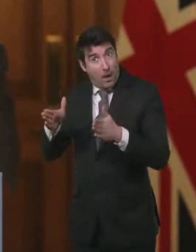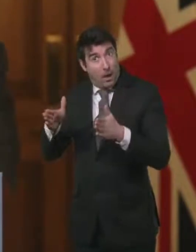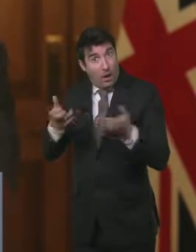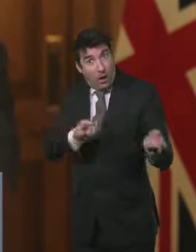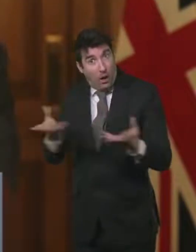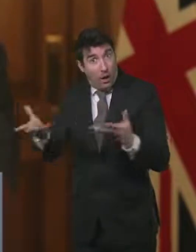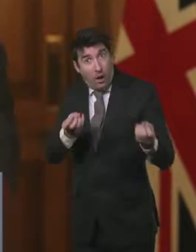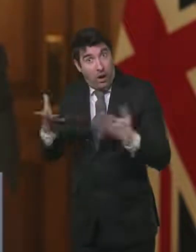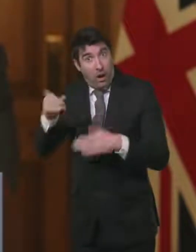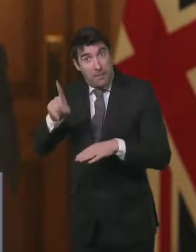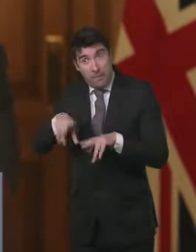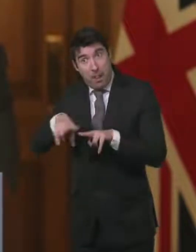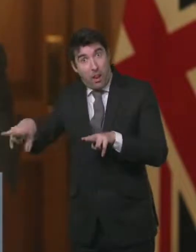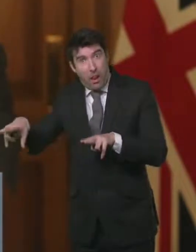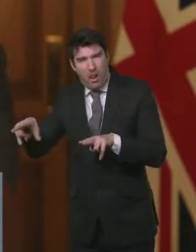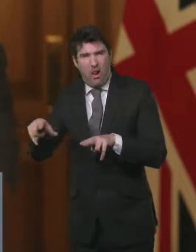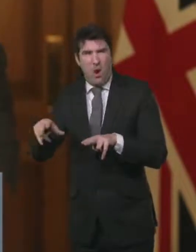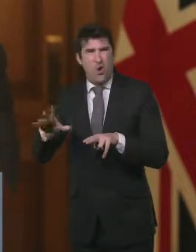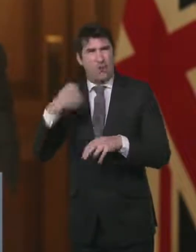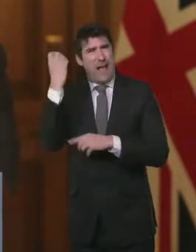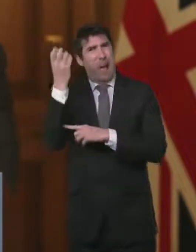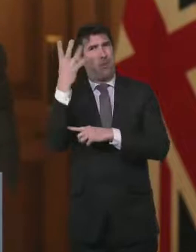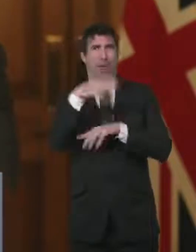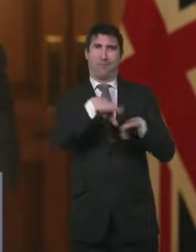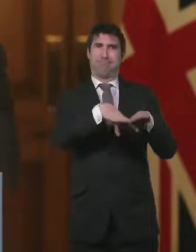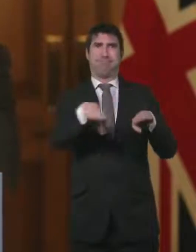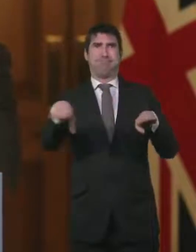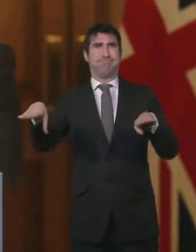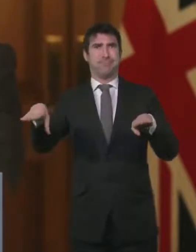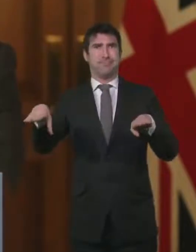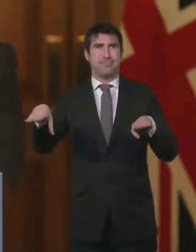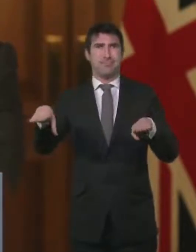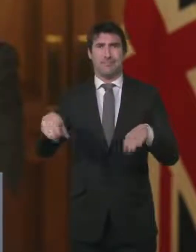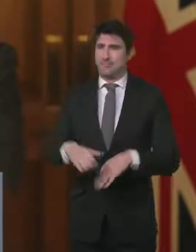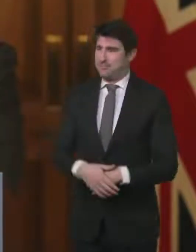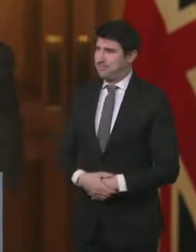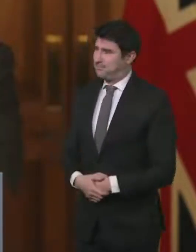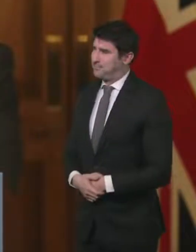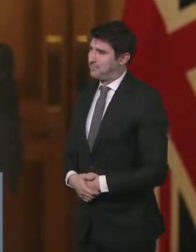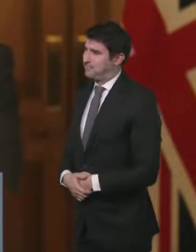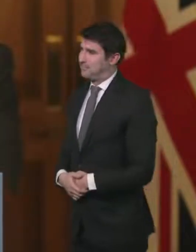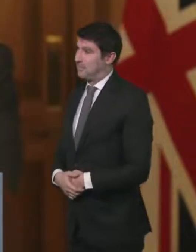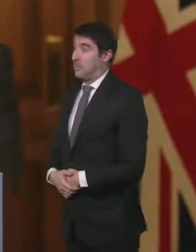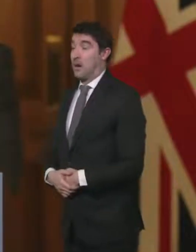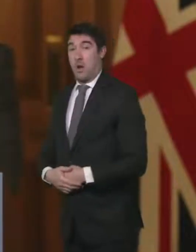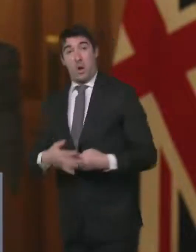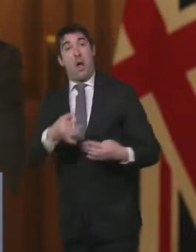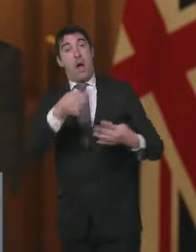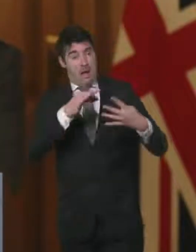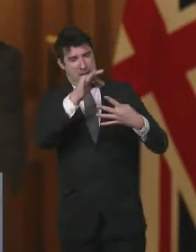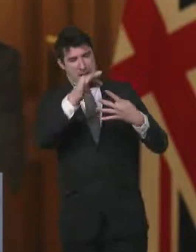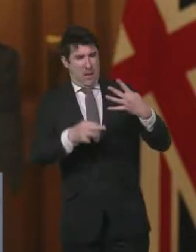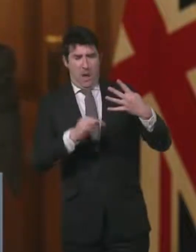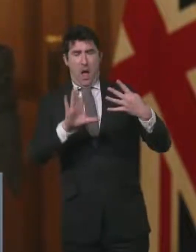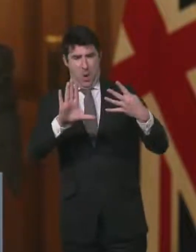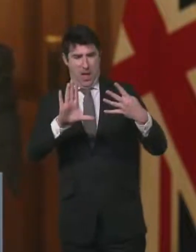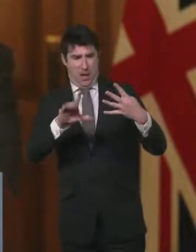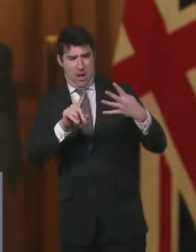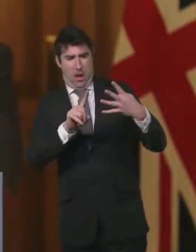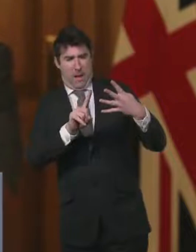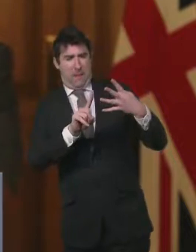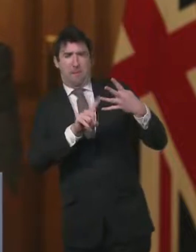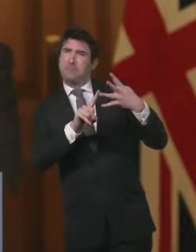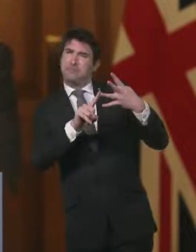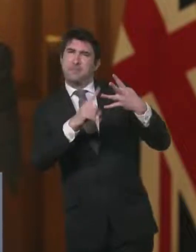schools, message for all parents except in the school areas which have been specifically